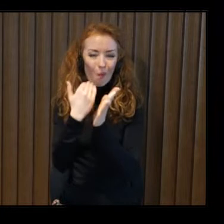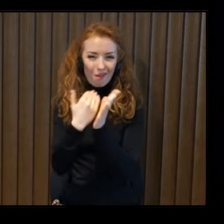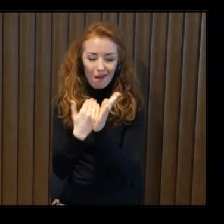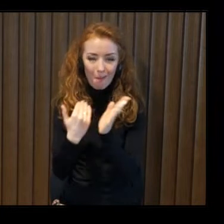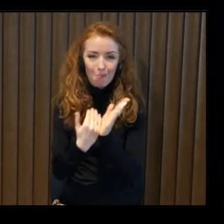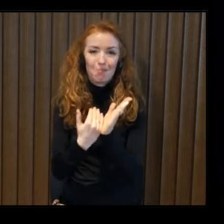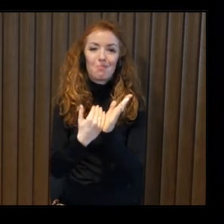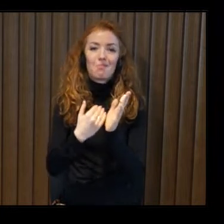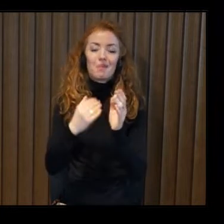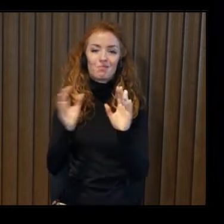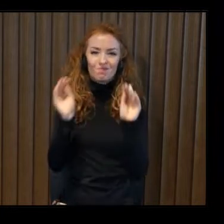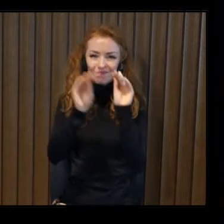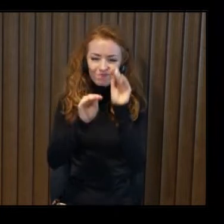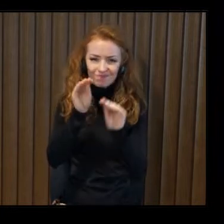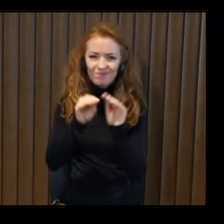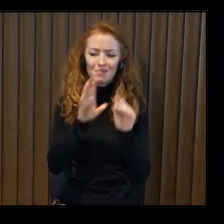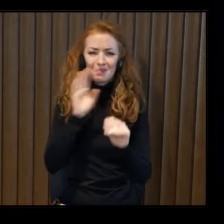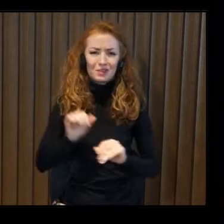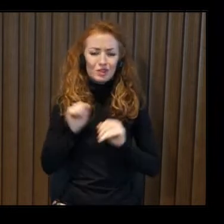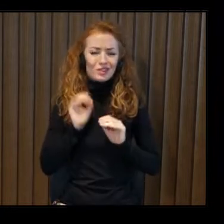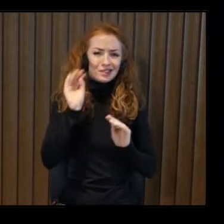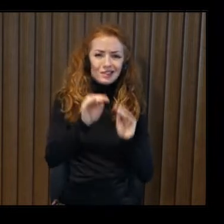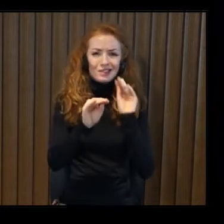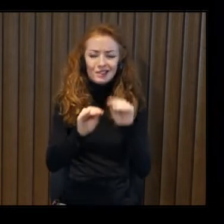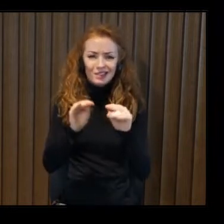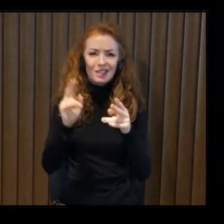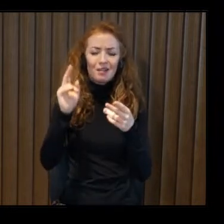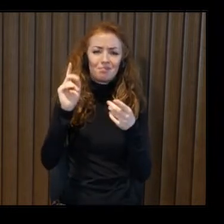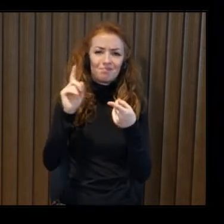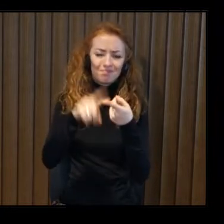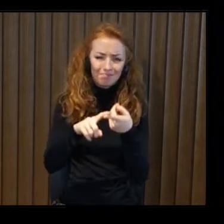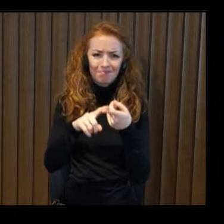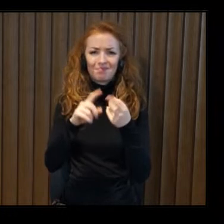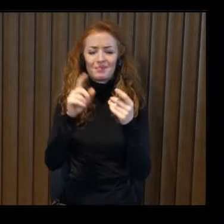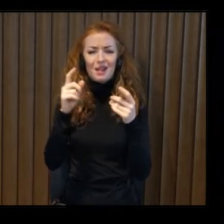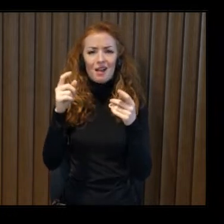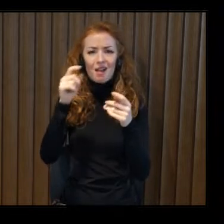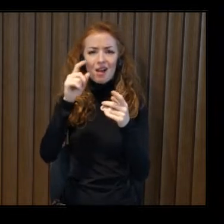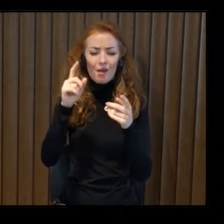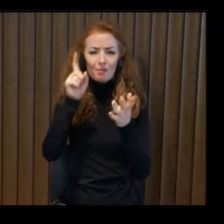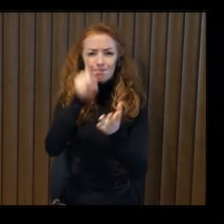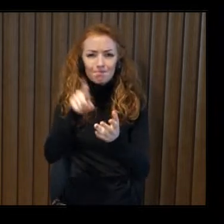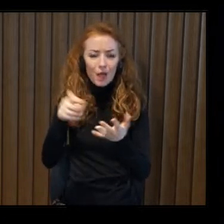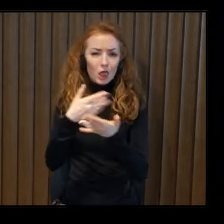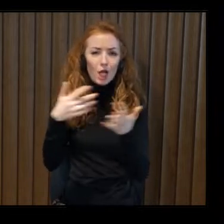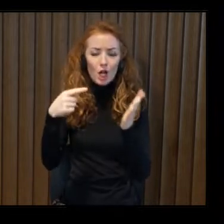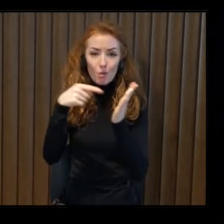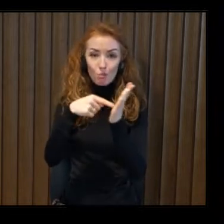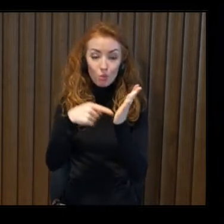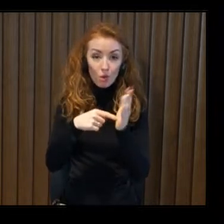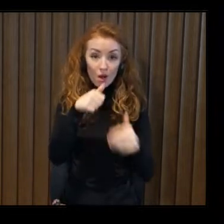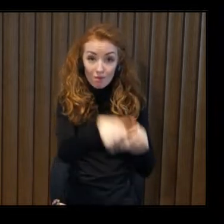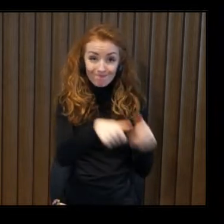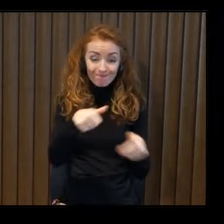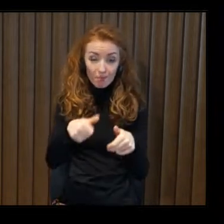through. But she slowly starts to get frustrated. After a few hours of working on trying to get this printer to